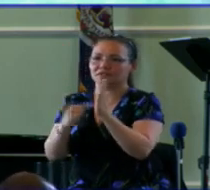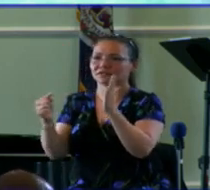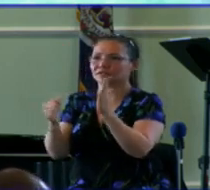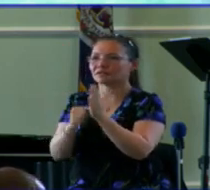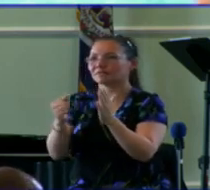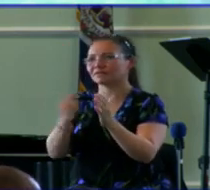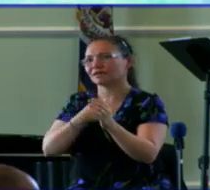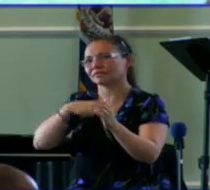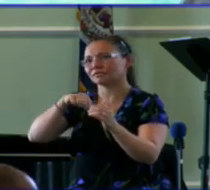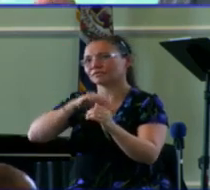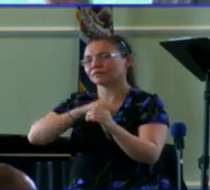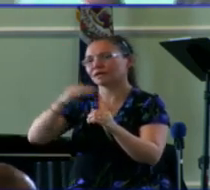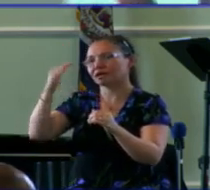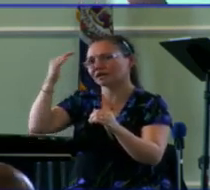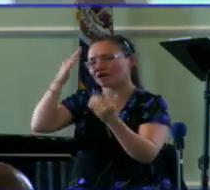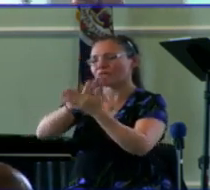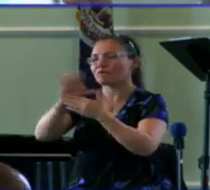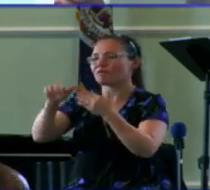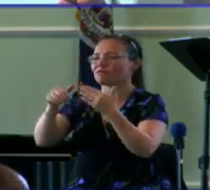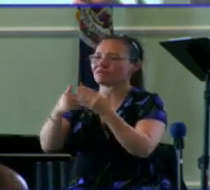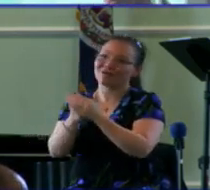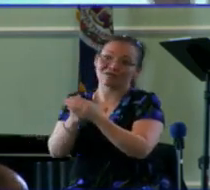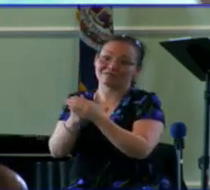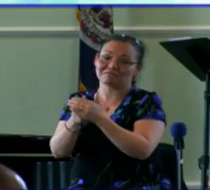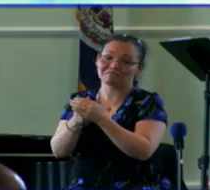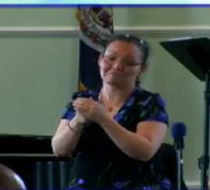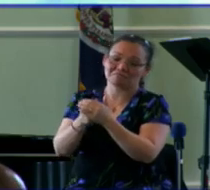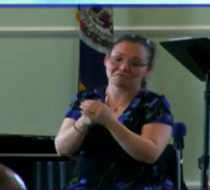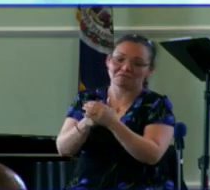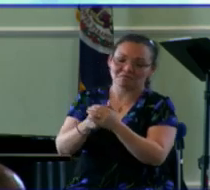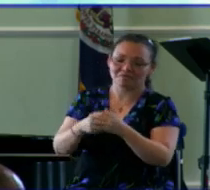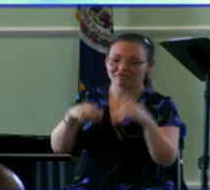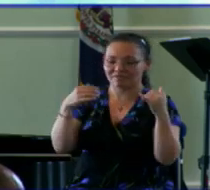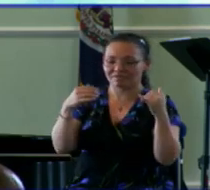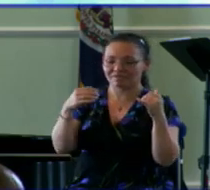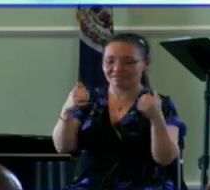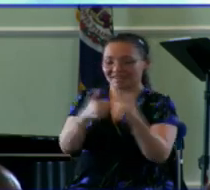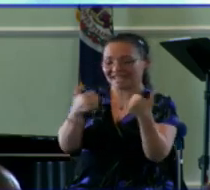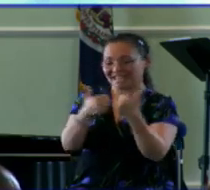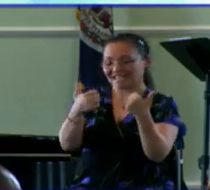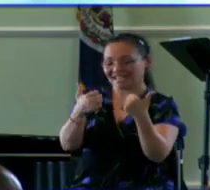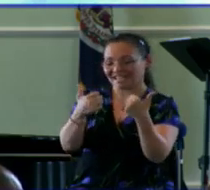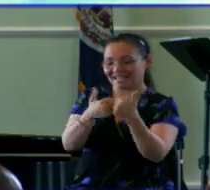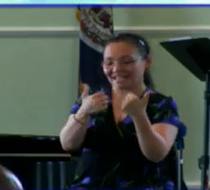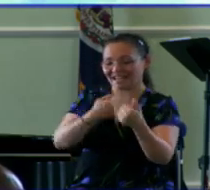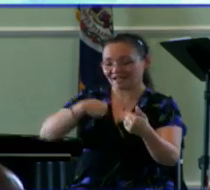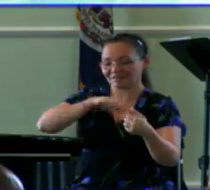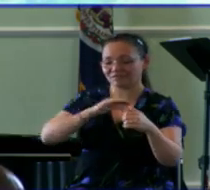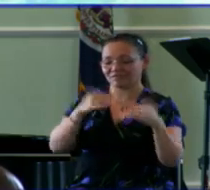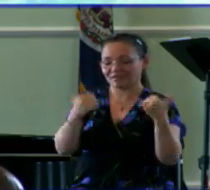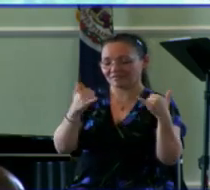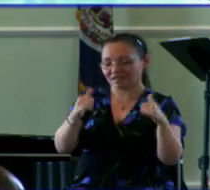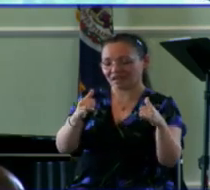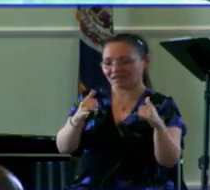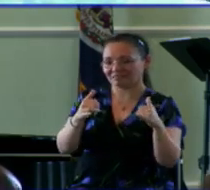Sometimes we know all the characters of a certain game better than we know the characters of the Bible.